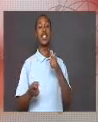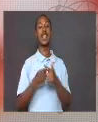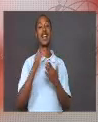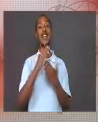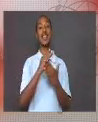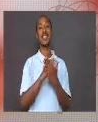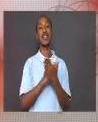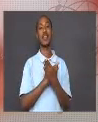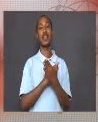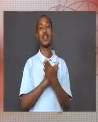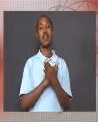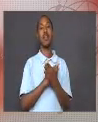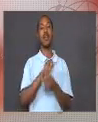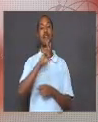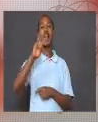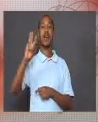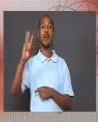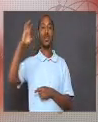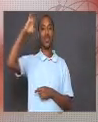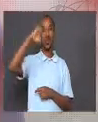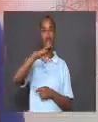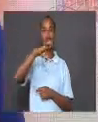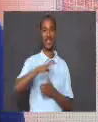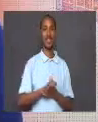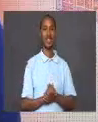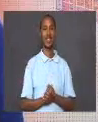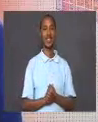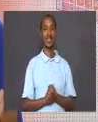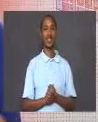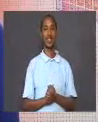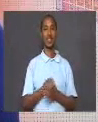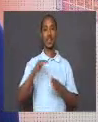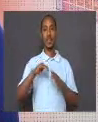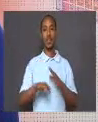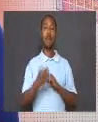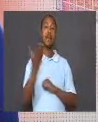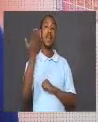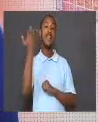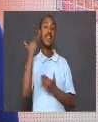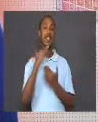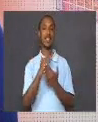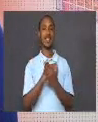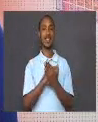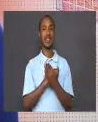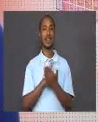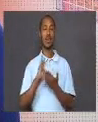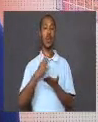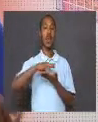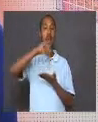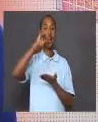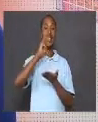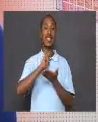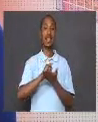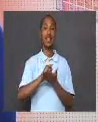lesson on van der Waals forces. In our previous lesson, we learned